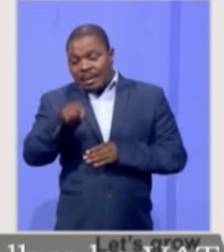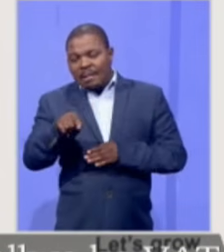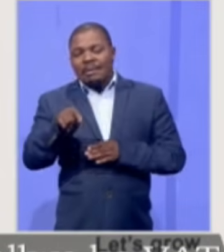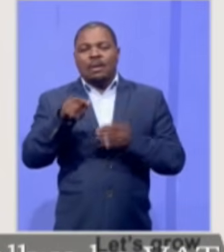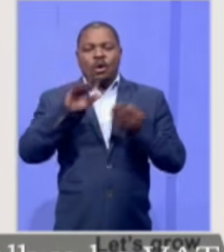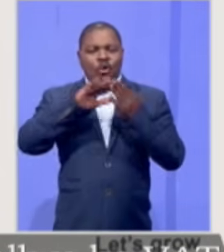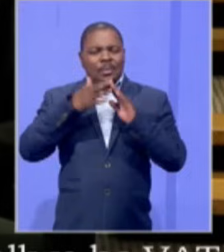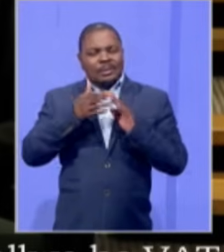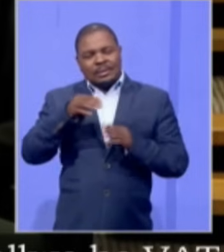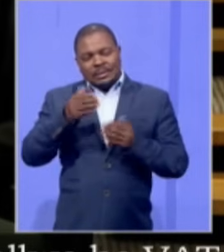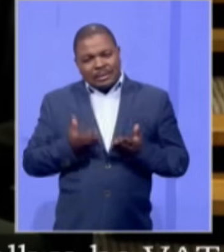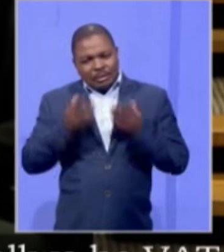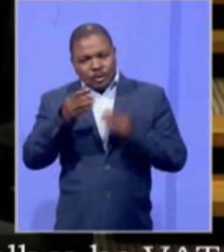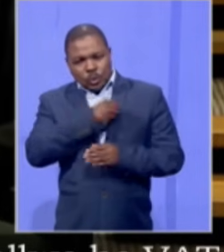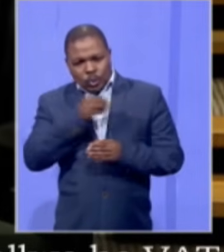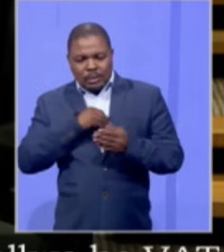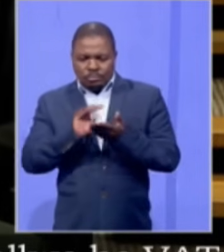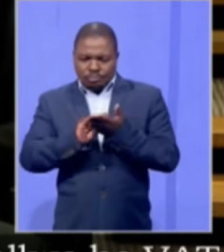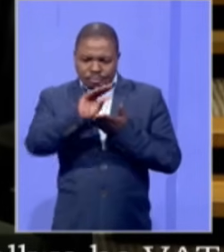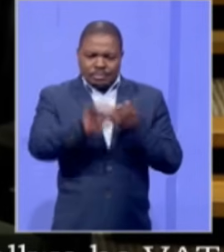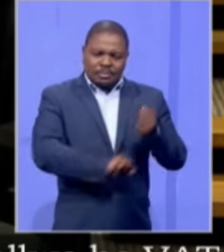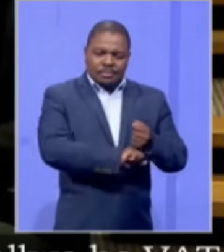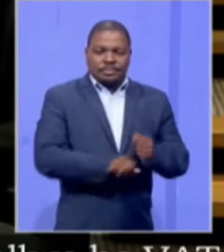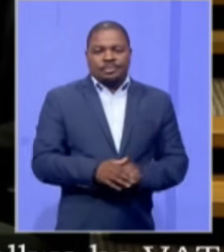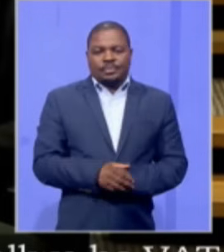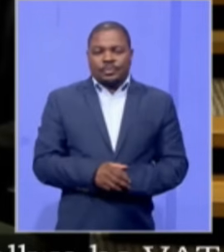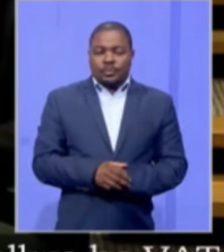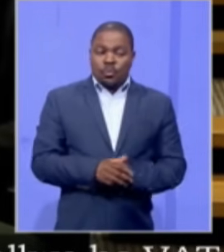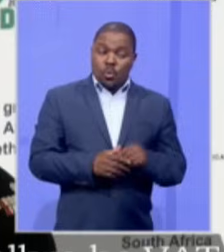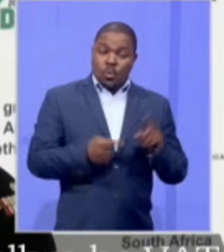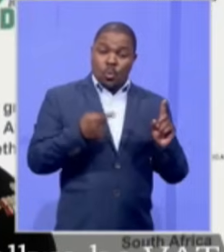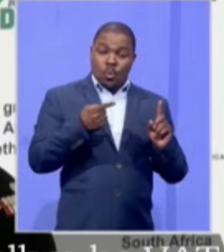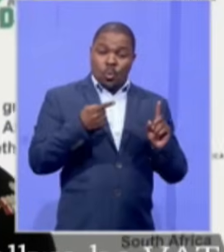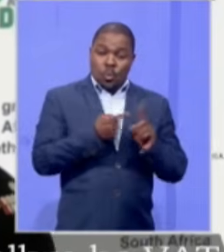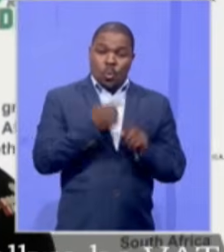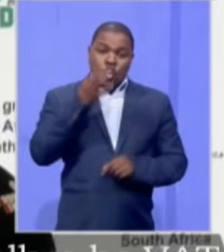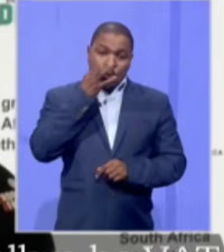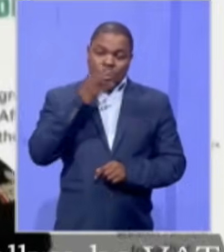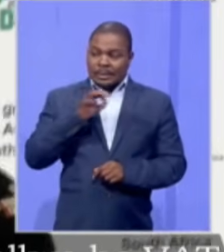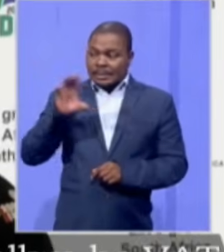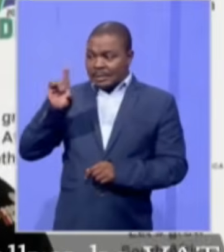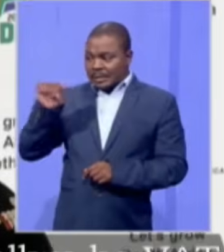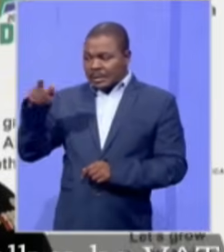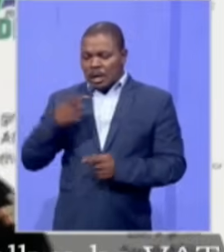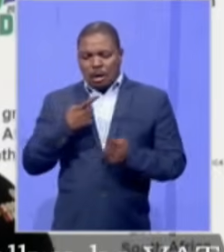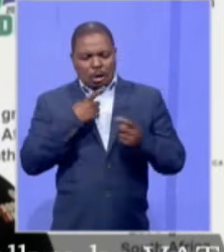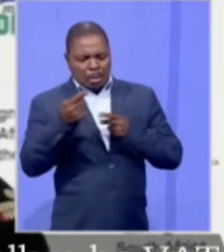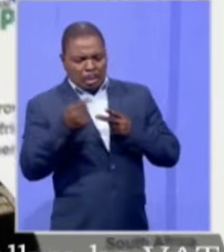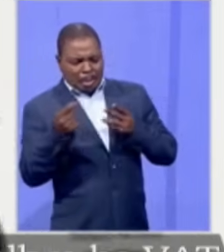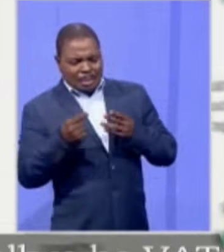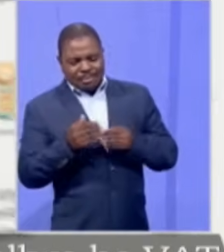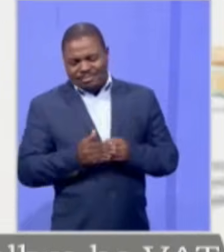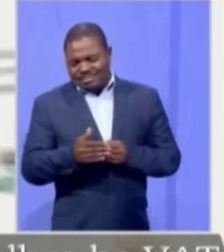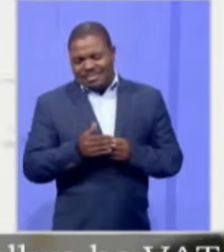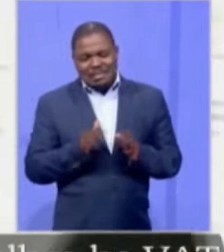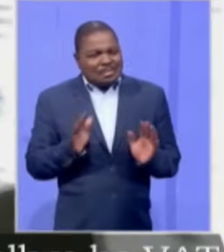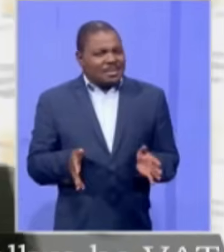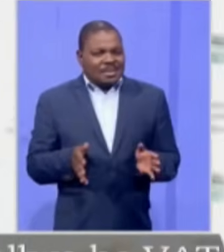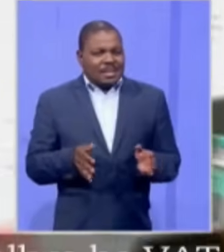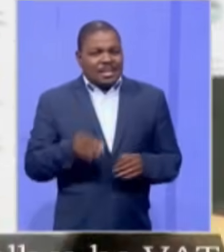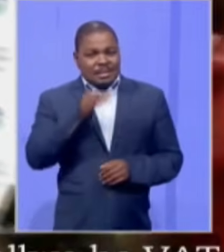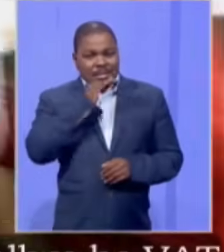community service doctors. Ntshavheni o re tse ding tsa ditlhaiso tse hlahisitsweng ke DA ke tsa nakonyana mme di ke tsa kgona